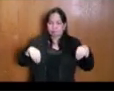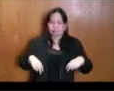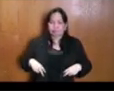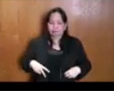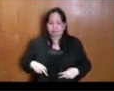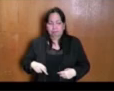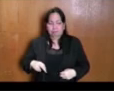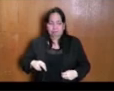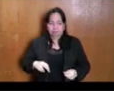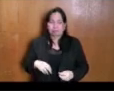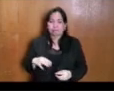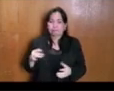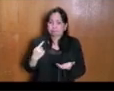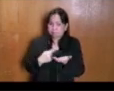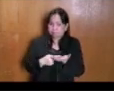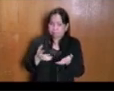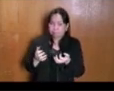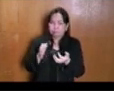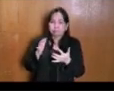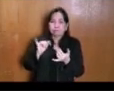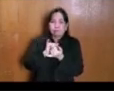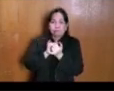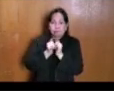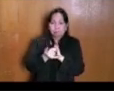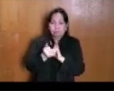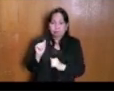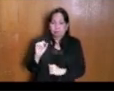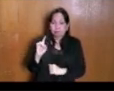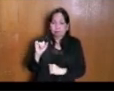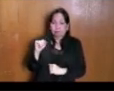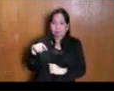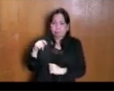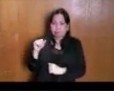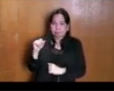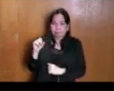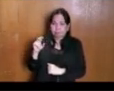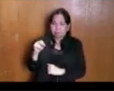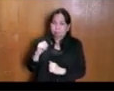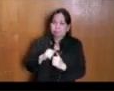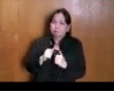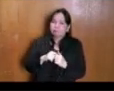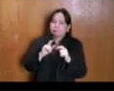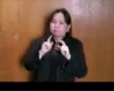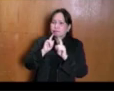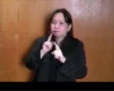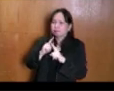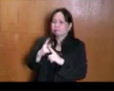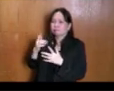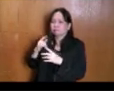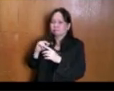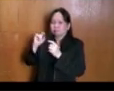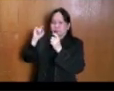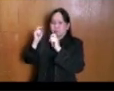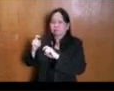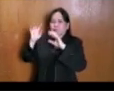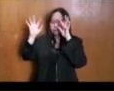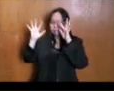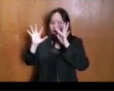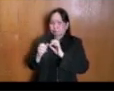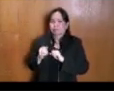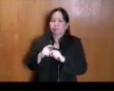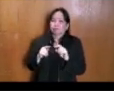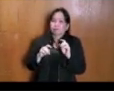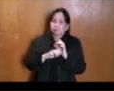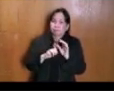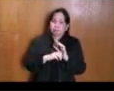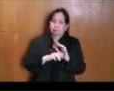So now I also want to talk to you about adaptation, or basically responding to the effects of the changing climate. So this includes, for